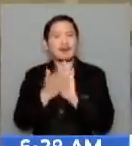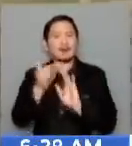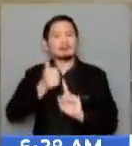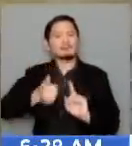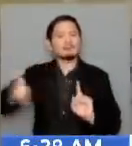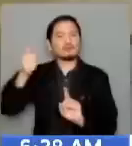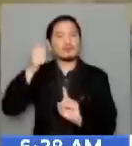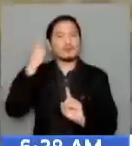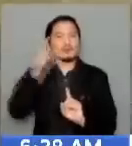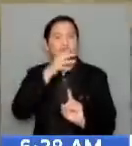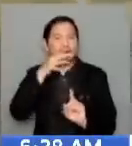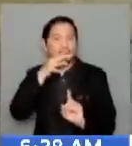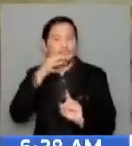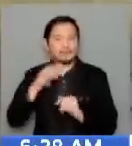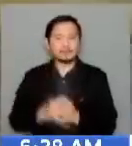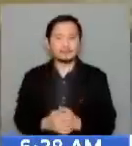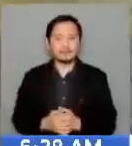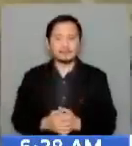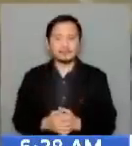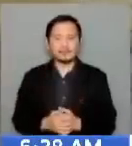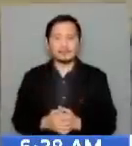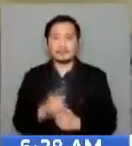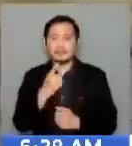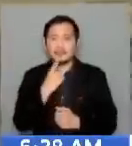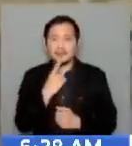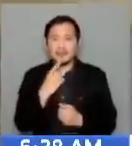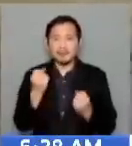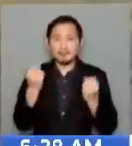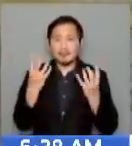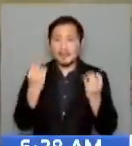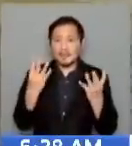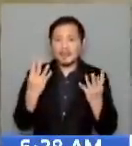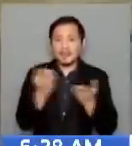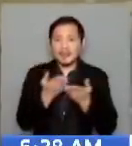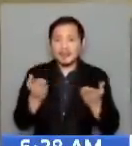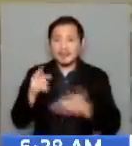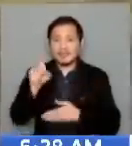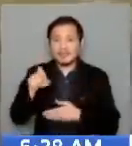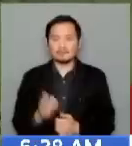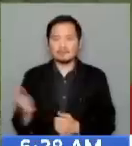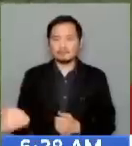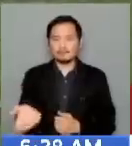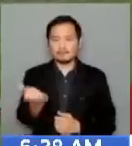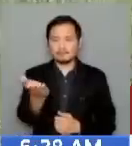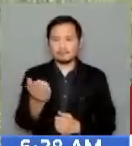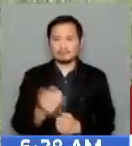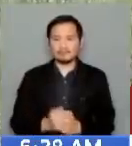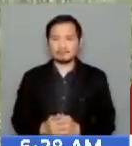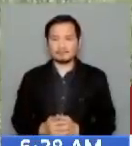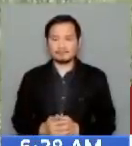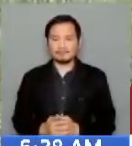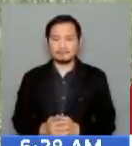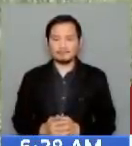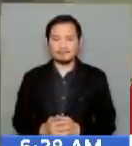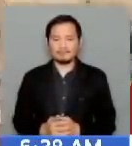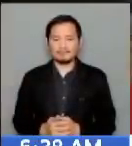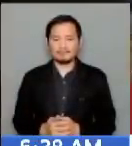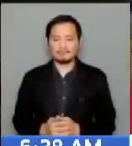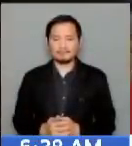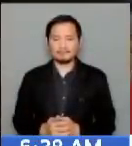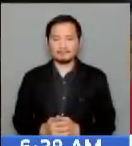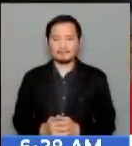niya, marami raw ang dapat palitan at ayusin sa kagawaran. Narito po ang aking unang balita. Sa tindi raw ng problema sa